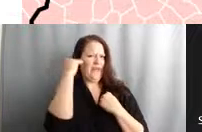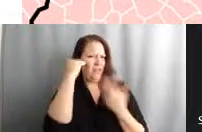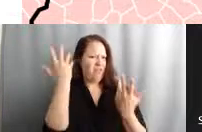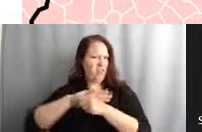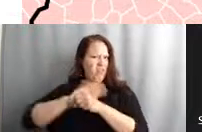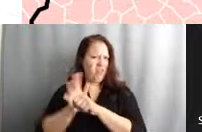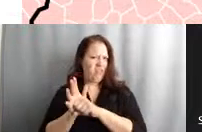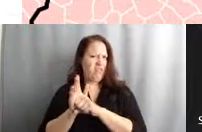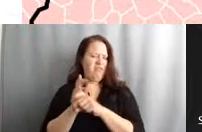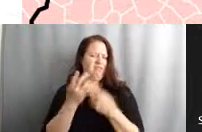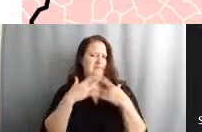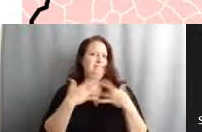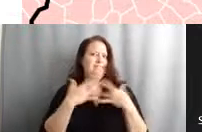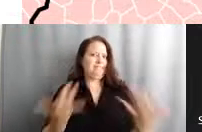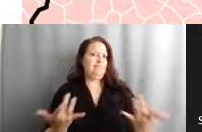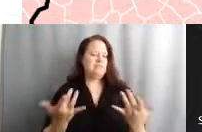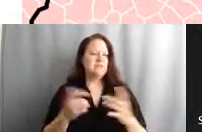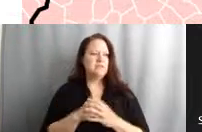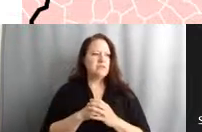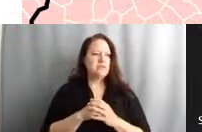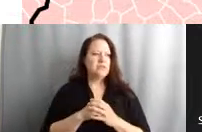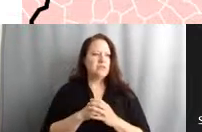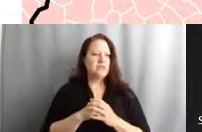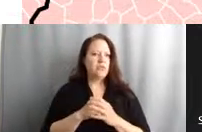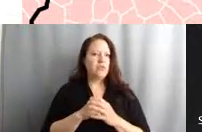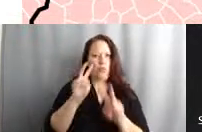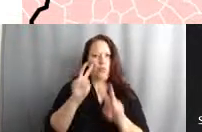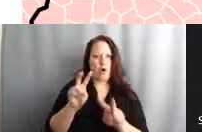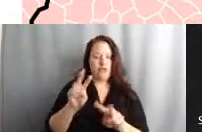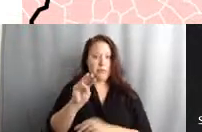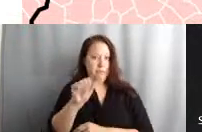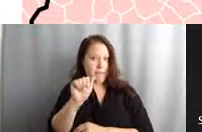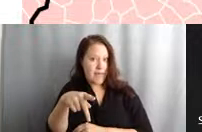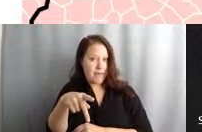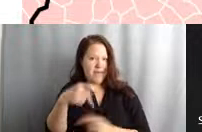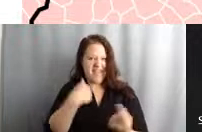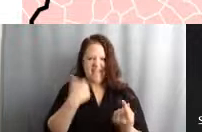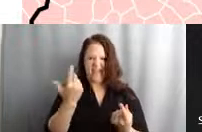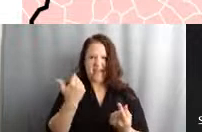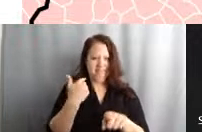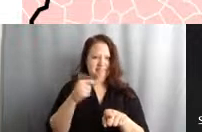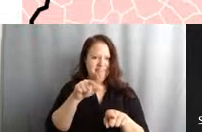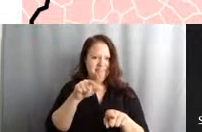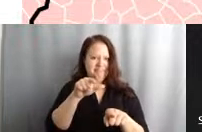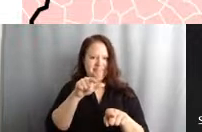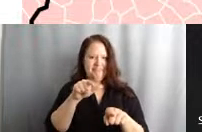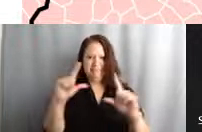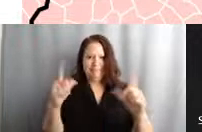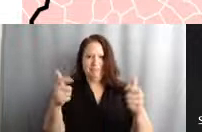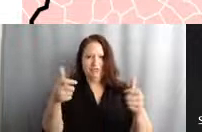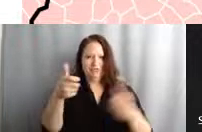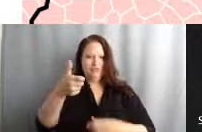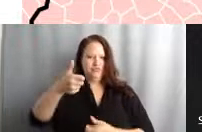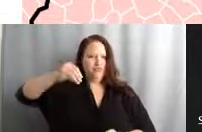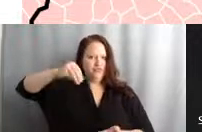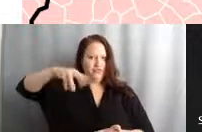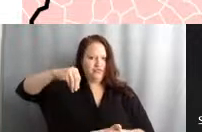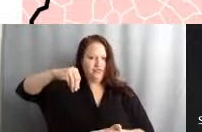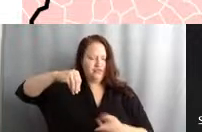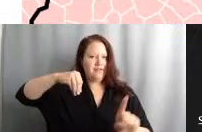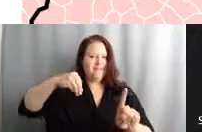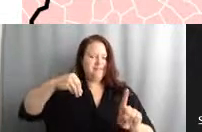you can, if you sort of watch the map that the CDC, I have a little screenshot of it here, just